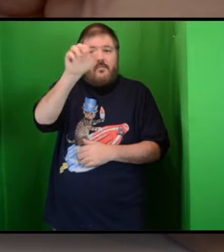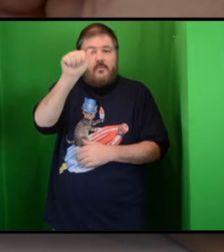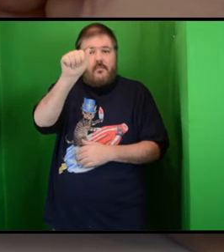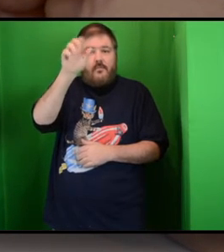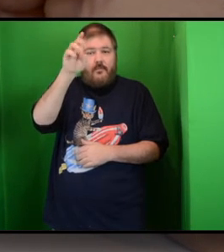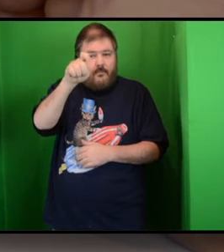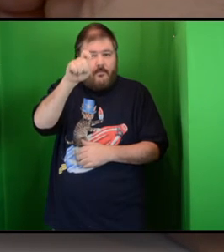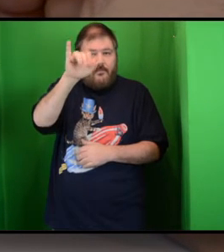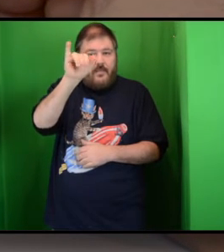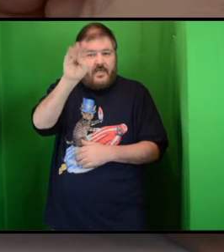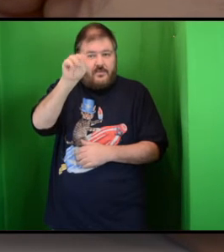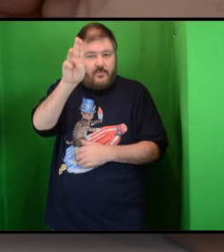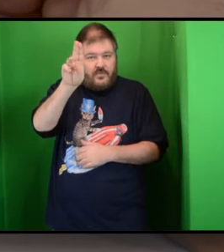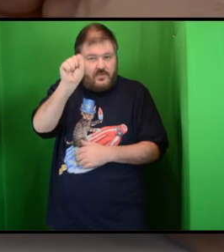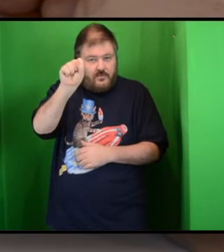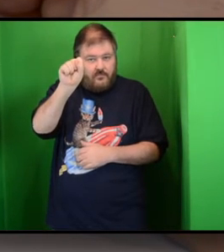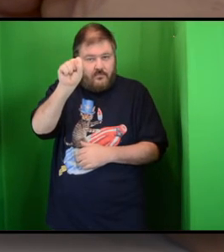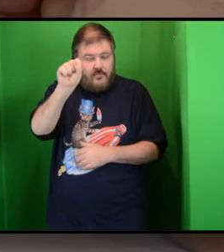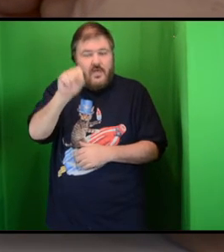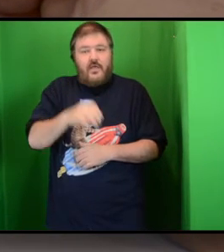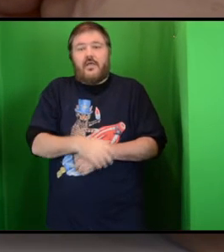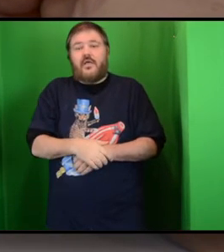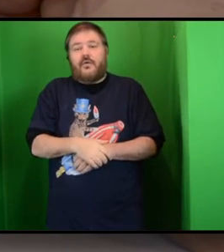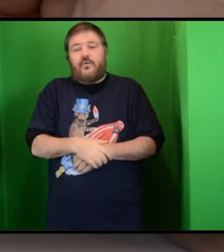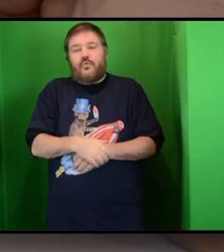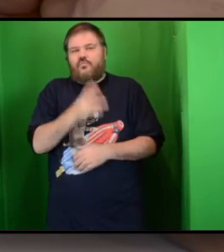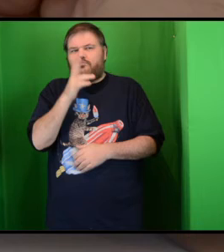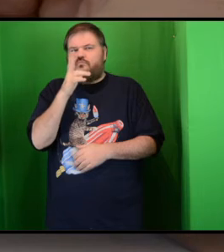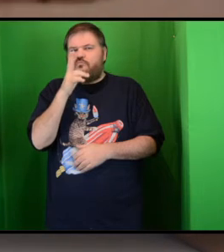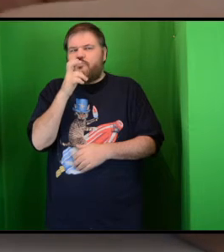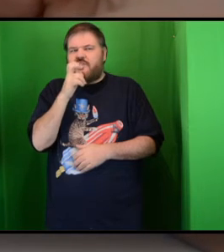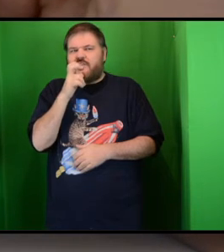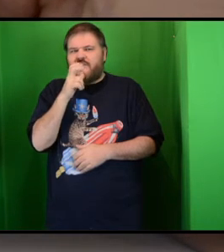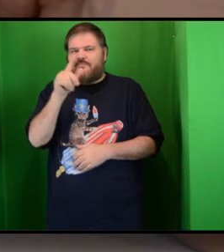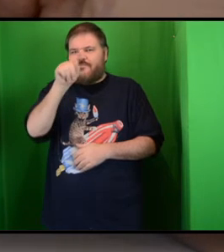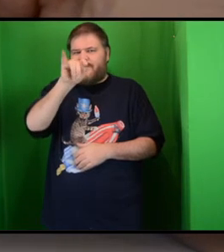Monsterbots have a very similar transformation to them.